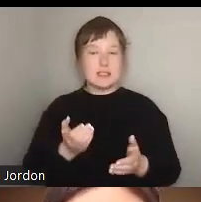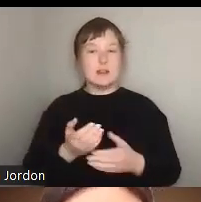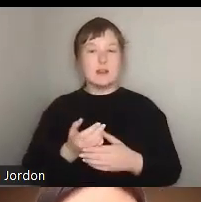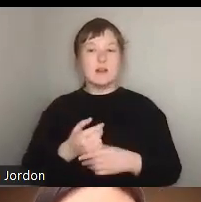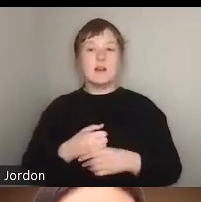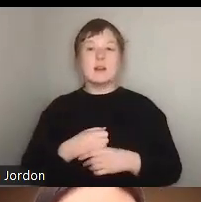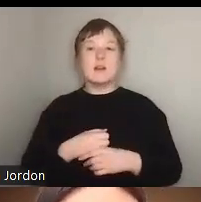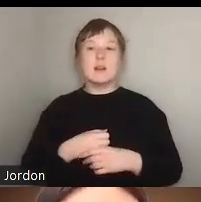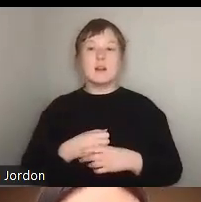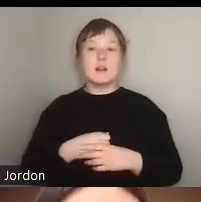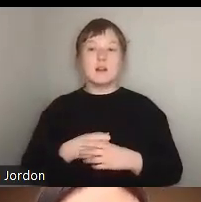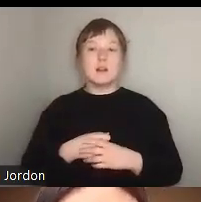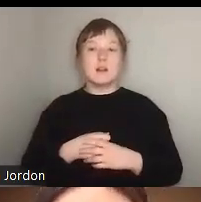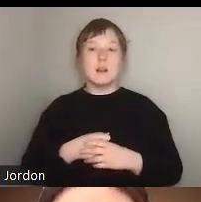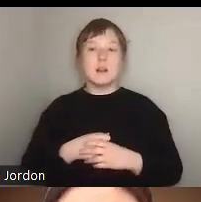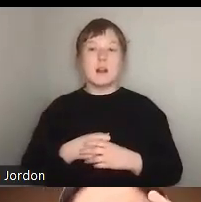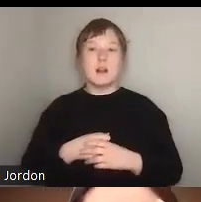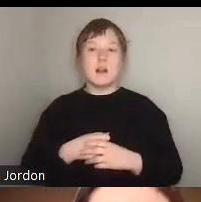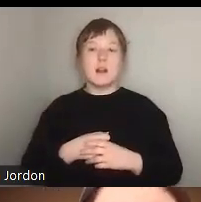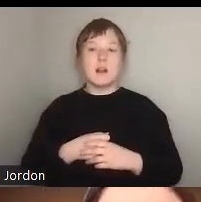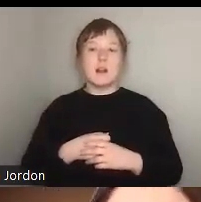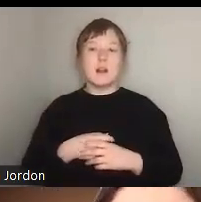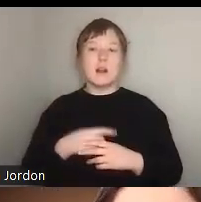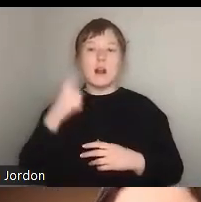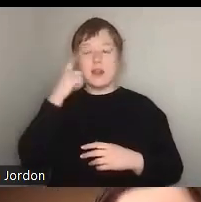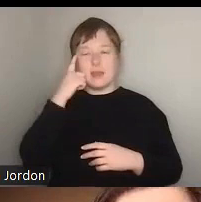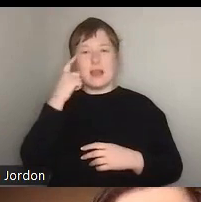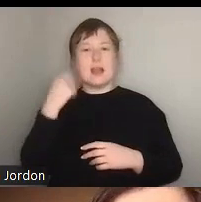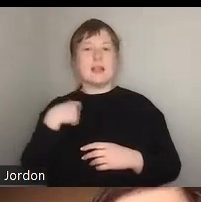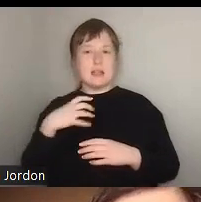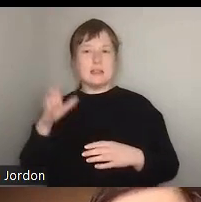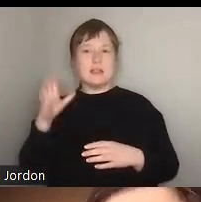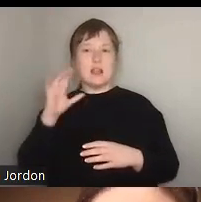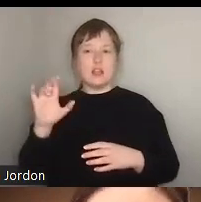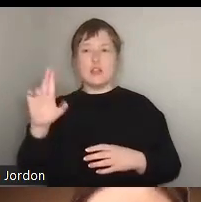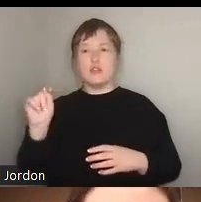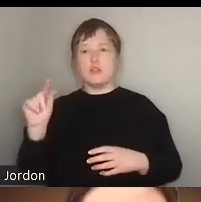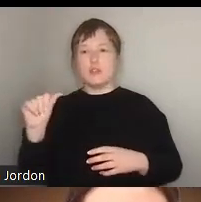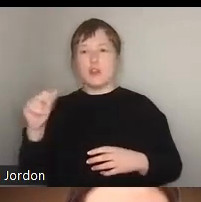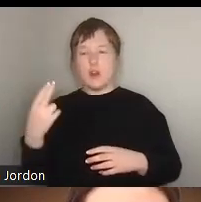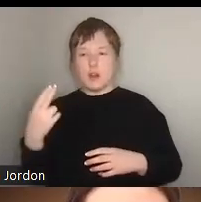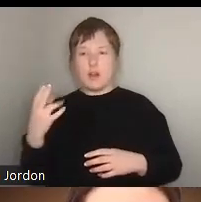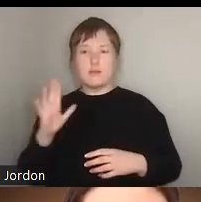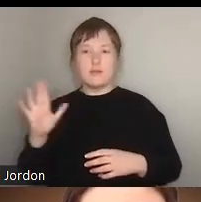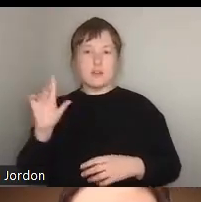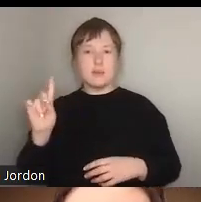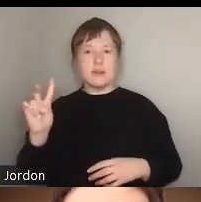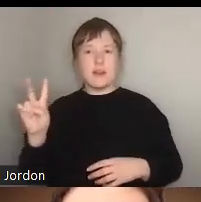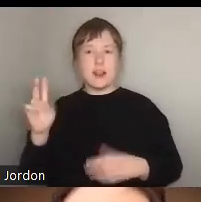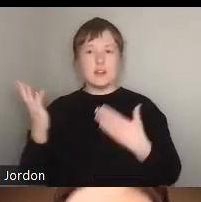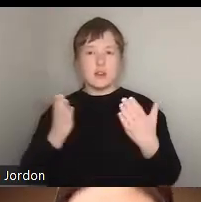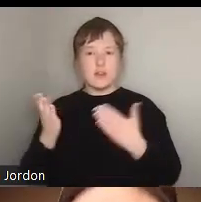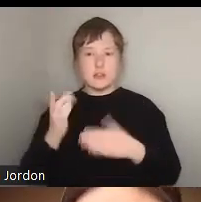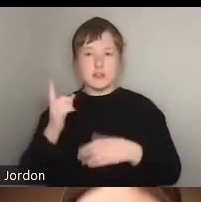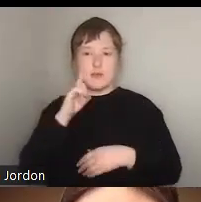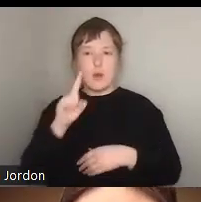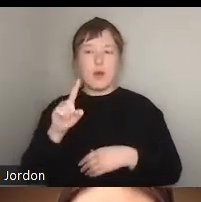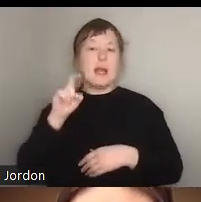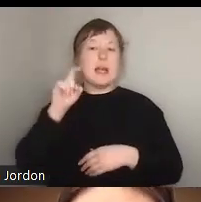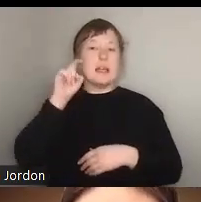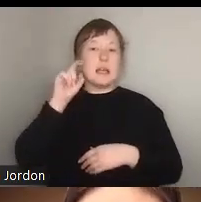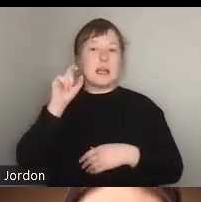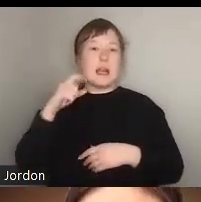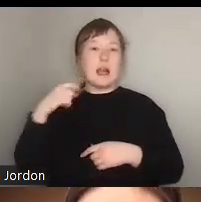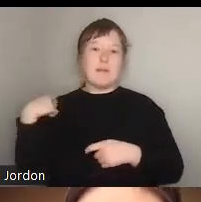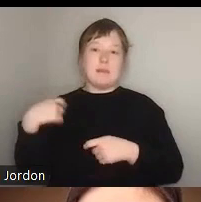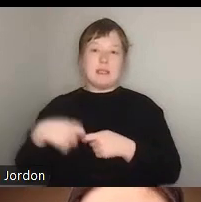had done a needs assessment in Utah, specifically for domestic violence services for Hispanic women.